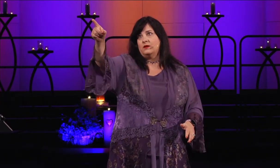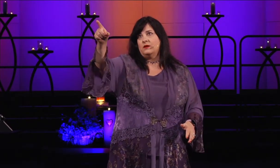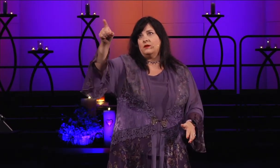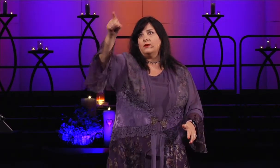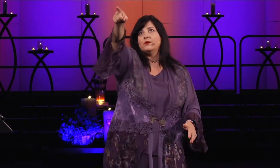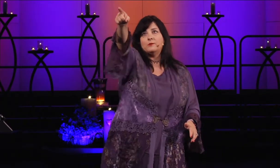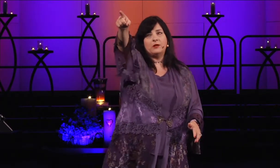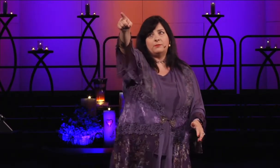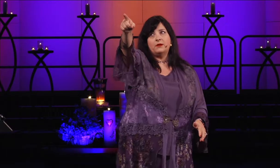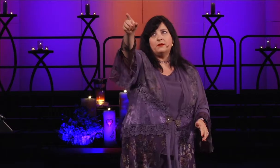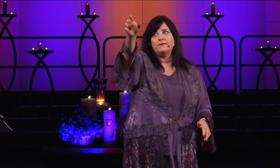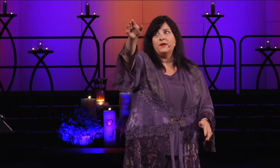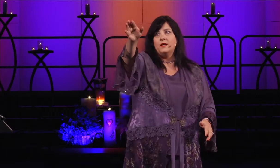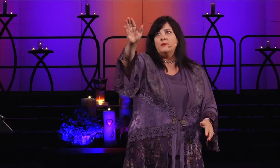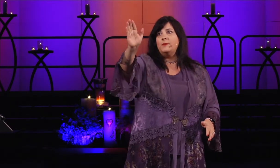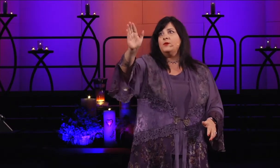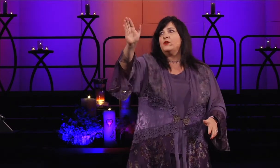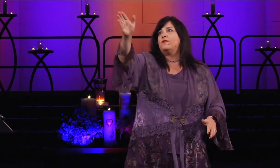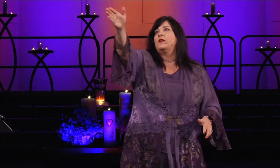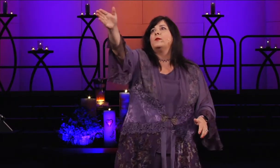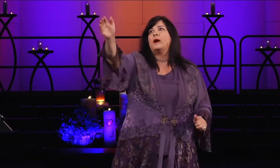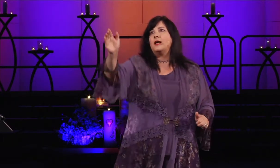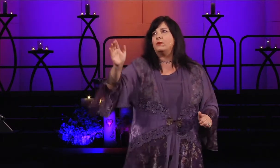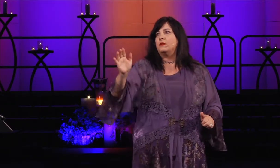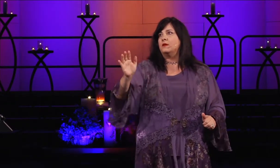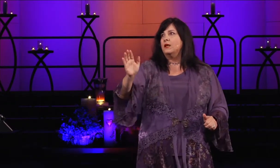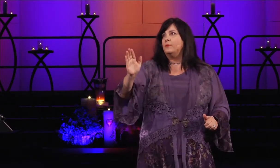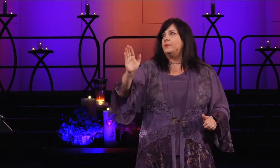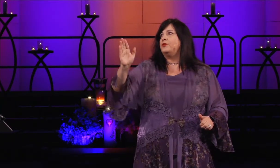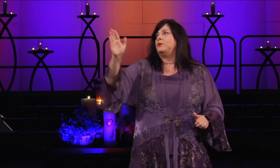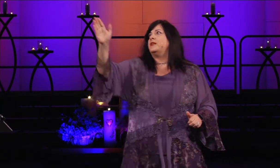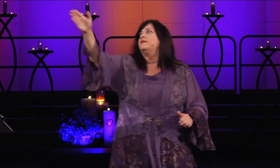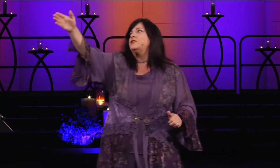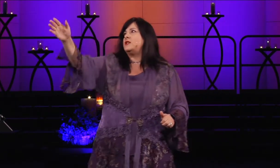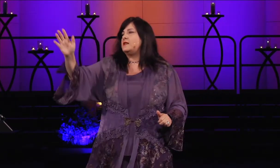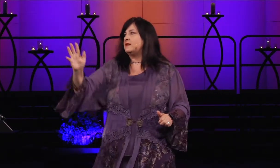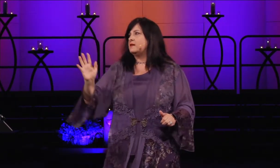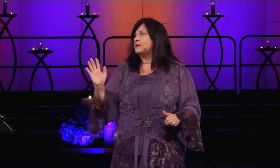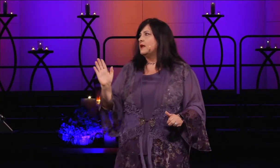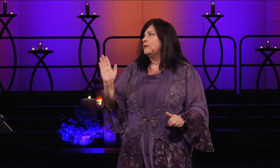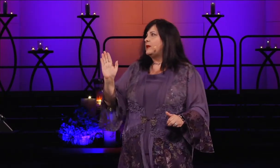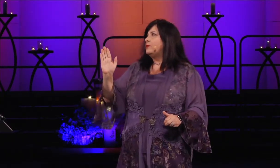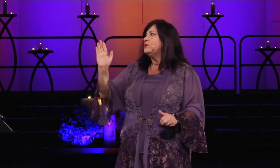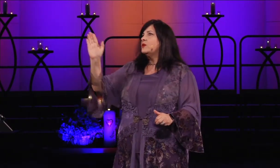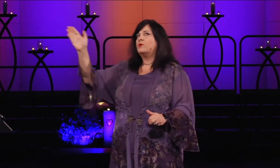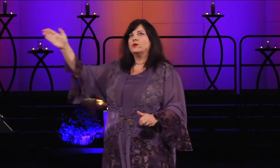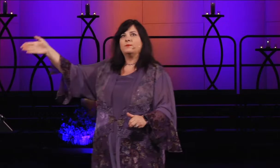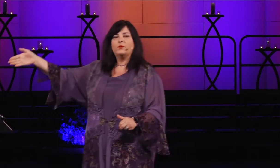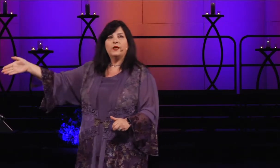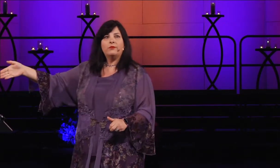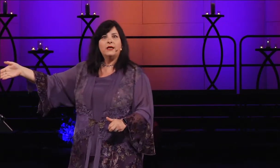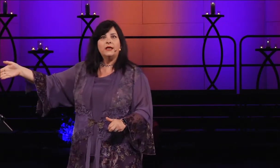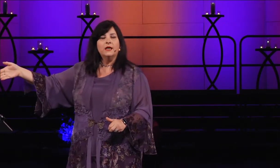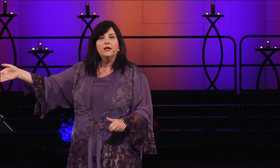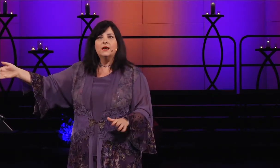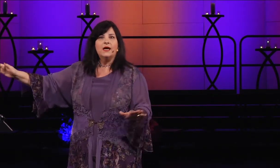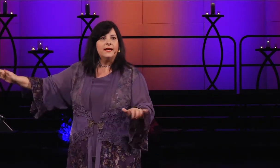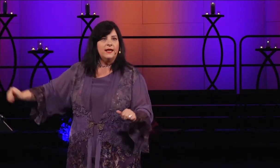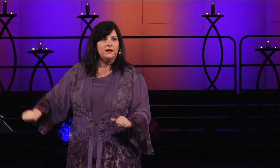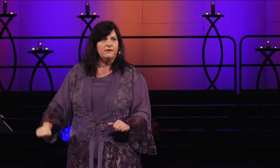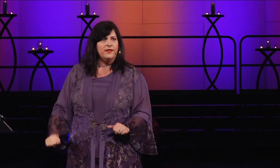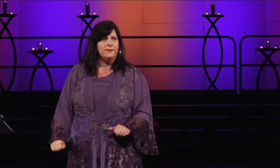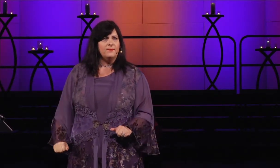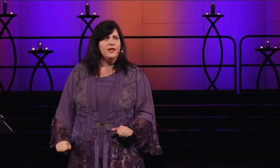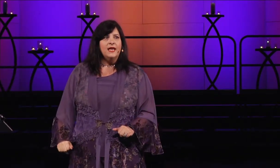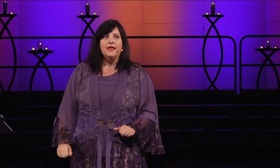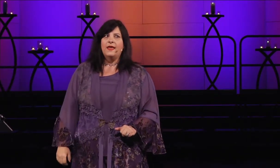people or those people. People who don't follow the Bible, people who don't believe in Jesus, people who don't worship the way we, God